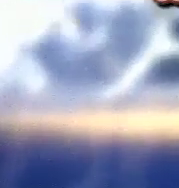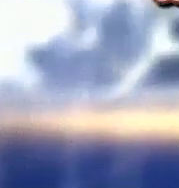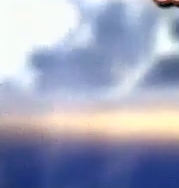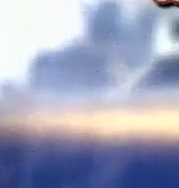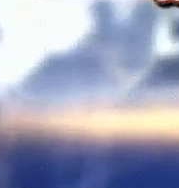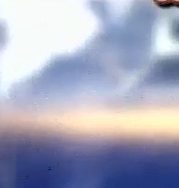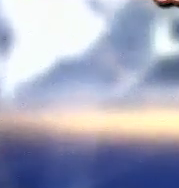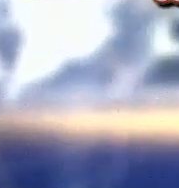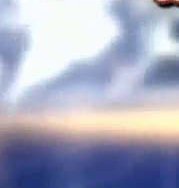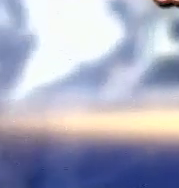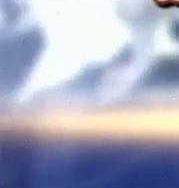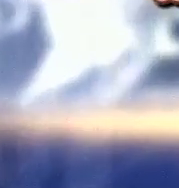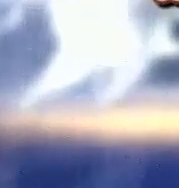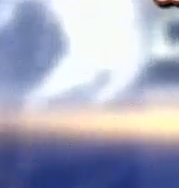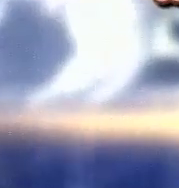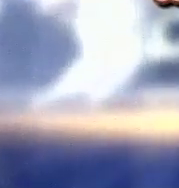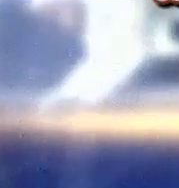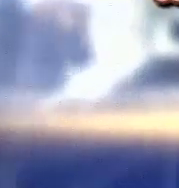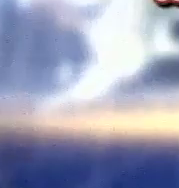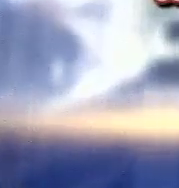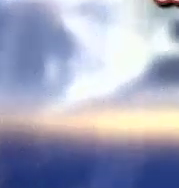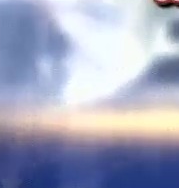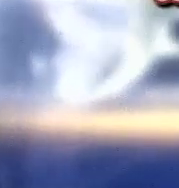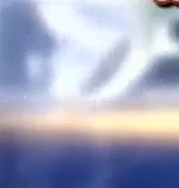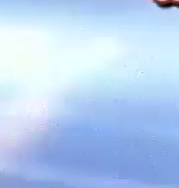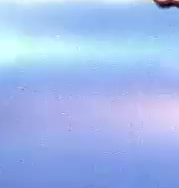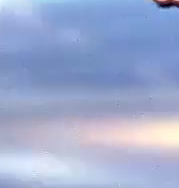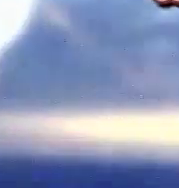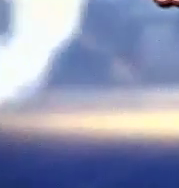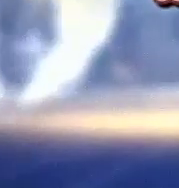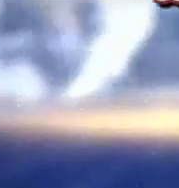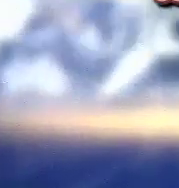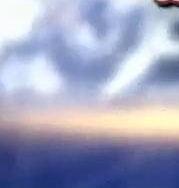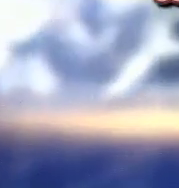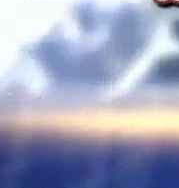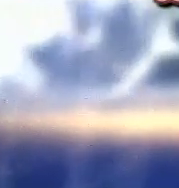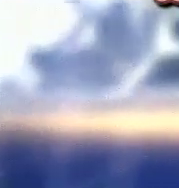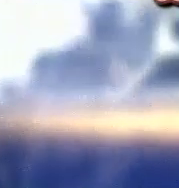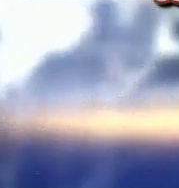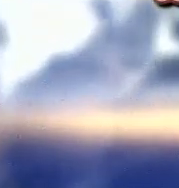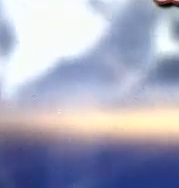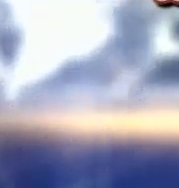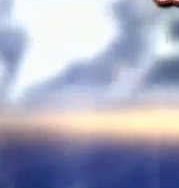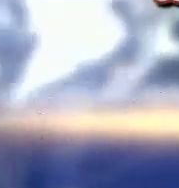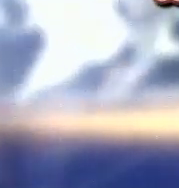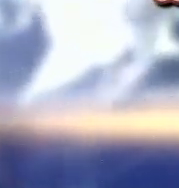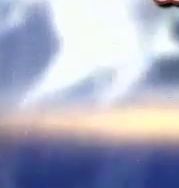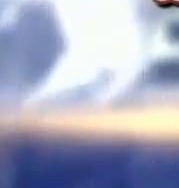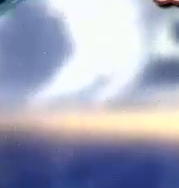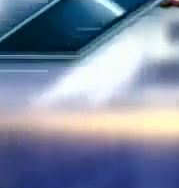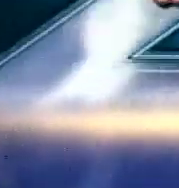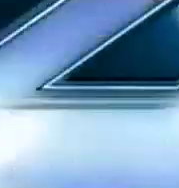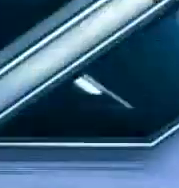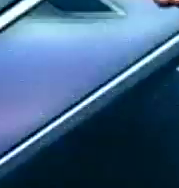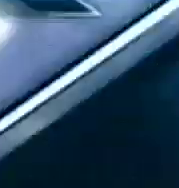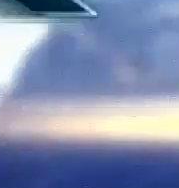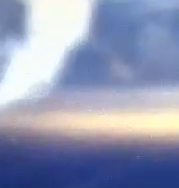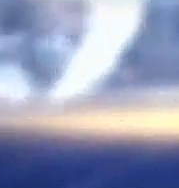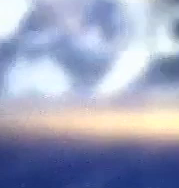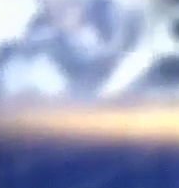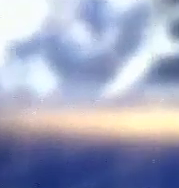all Solinden Pending Estates landowners whose land title roots are derived from the late Thaddeus Johnson do not have rights to their